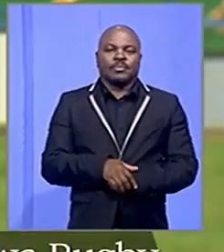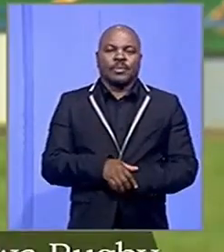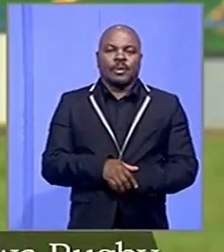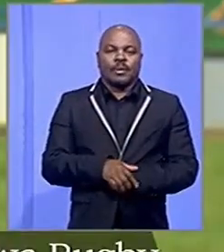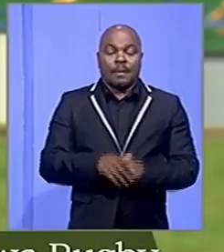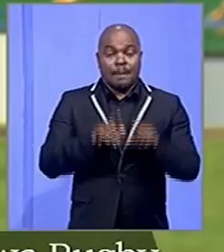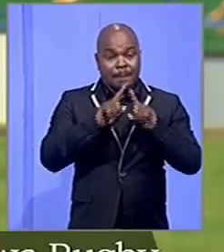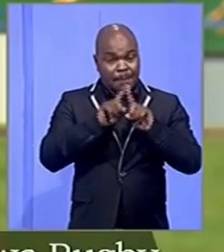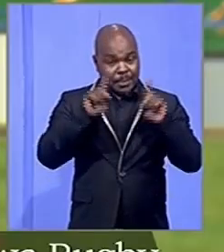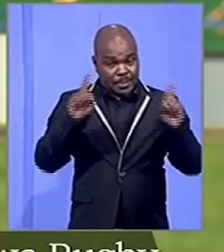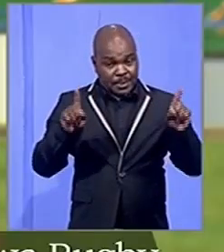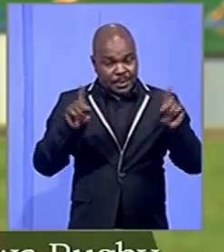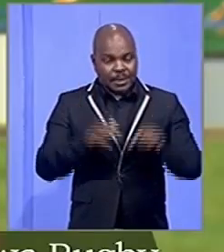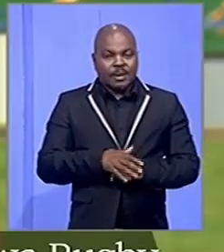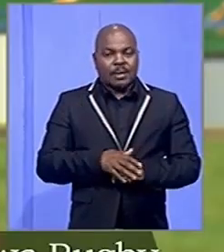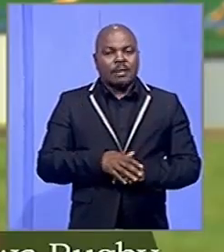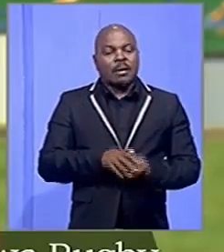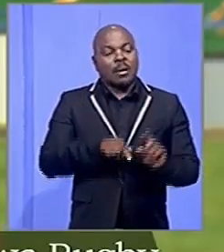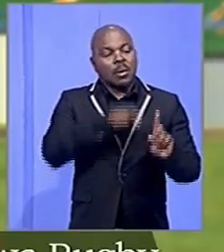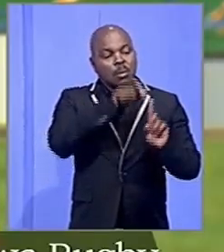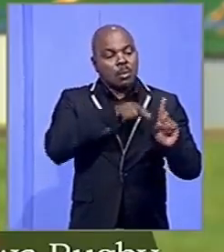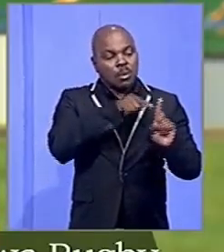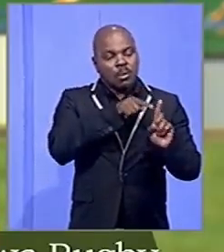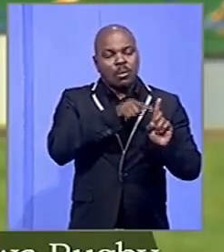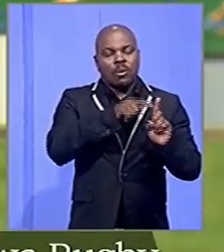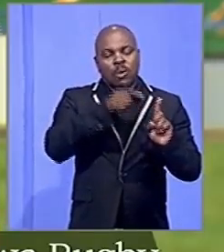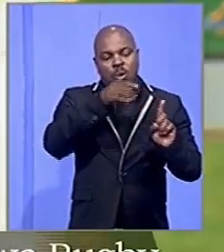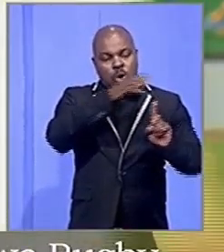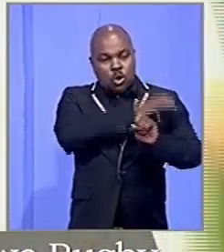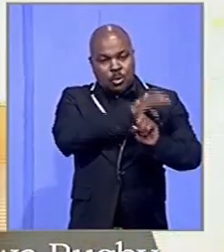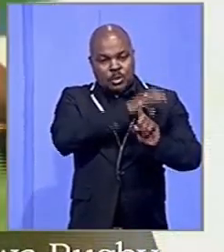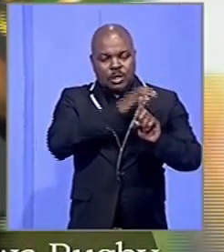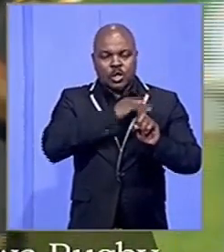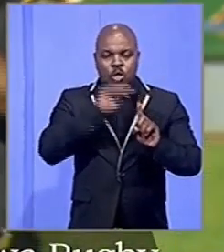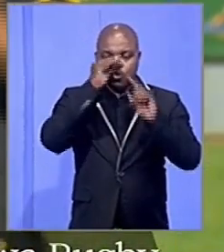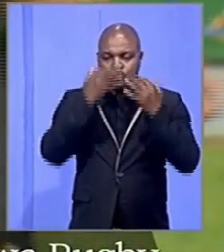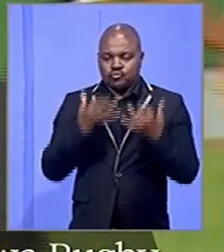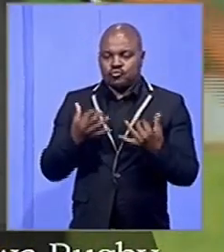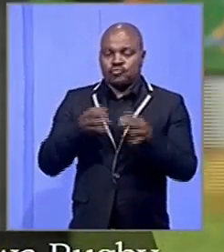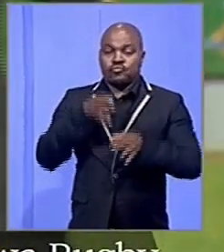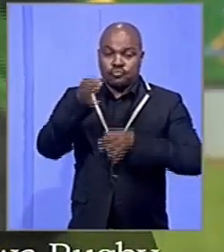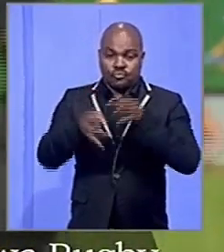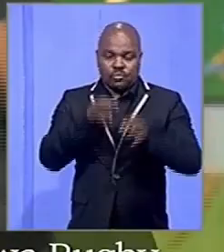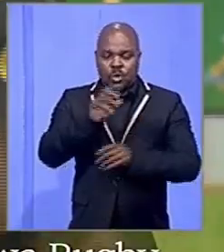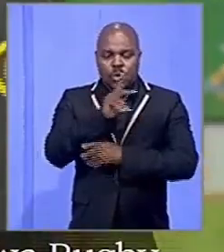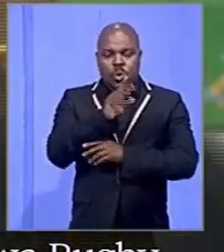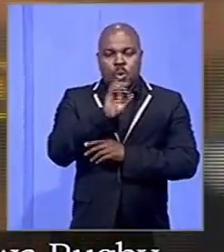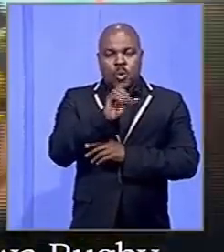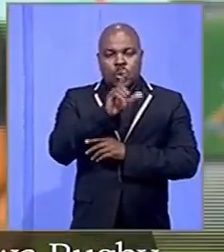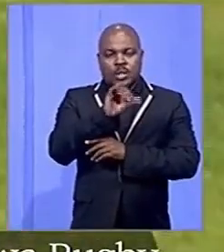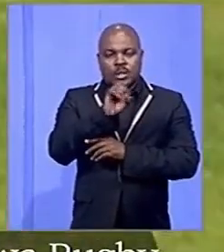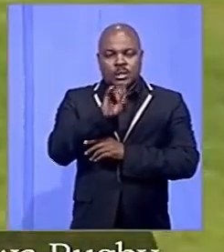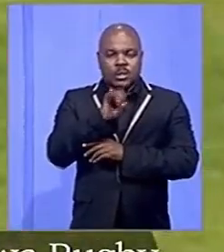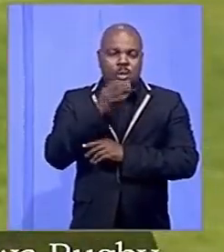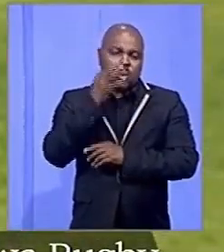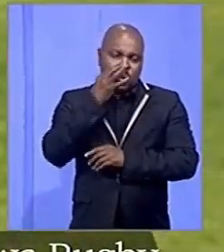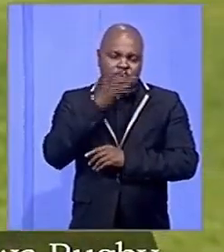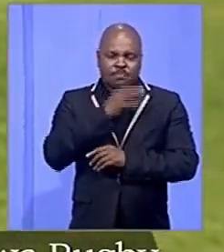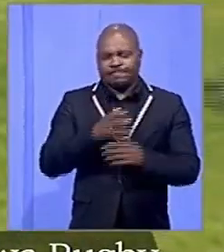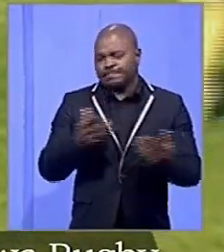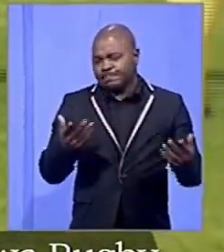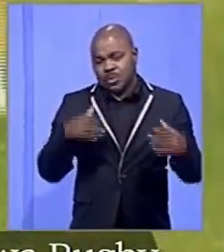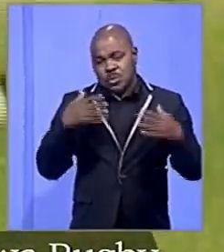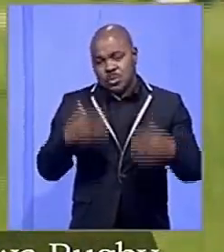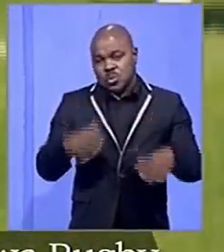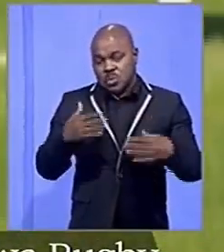Le fa go le jalo, fa a ne a bua kwa conferenceng ya mokaptene ya bobega dikgang, Kolisi ga o ka go bega gore seno